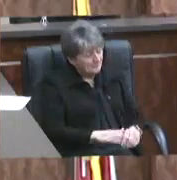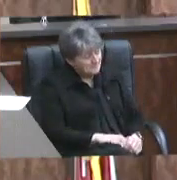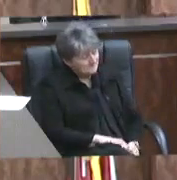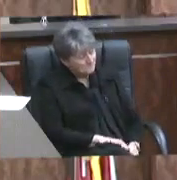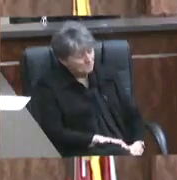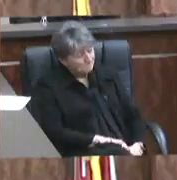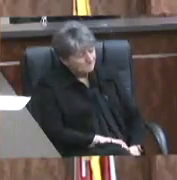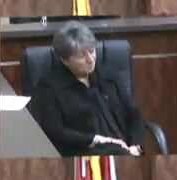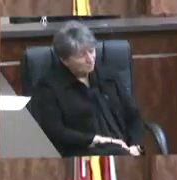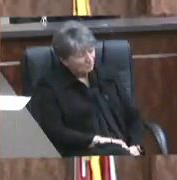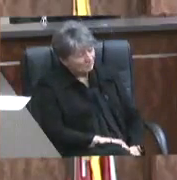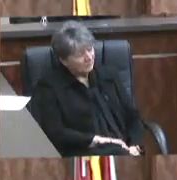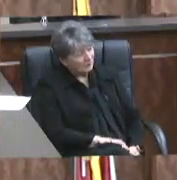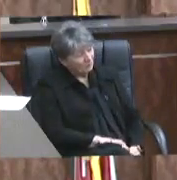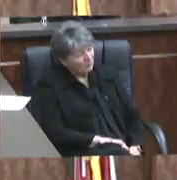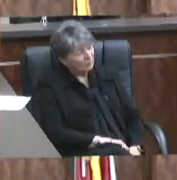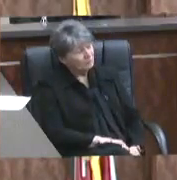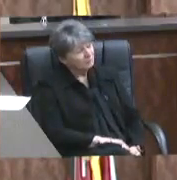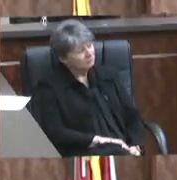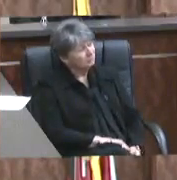Great, you broke it.